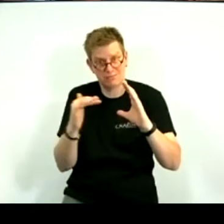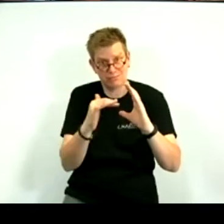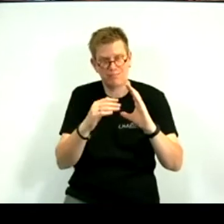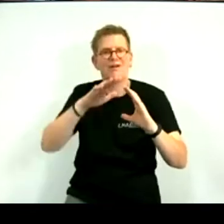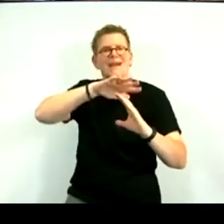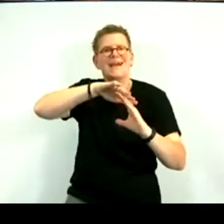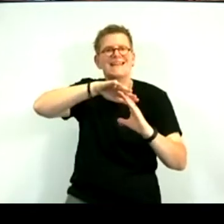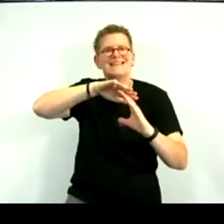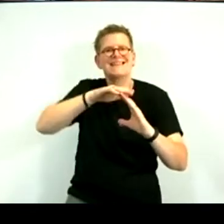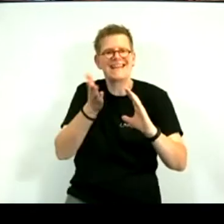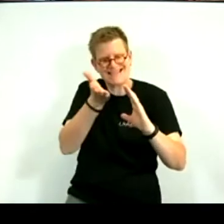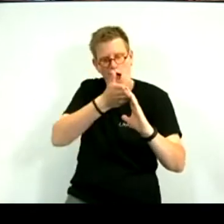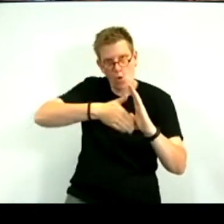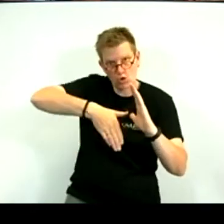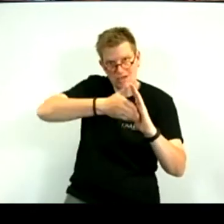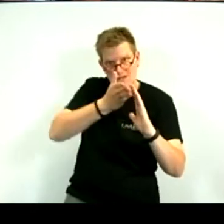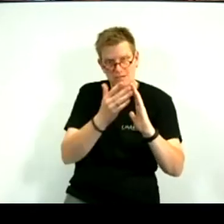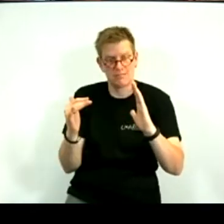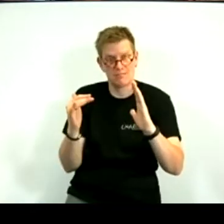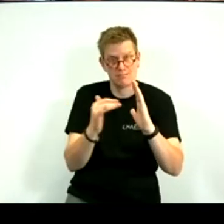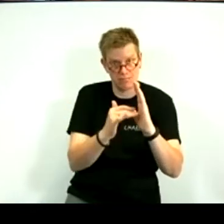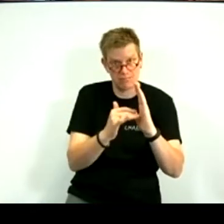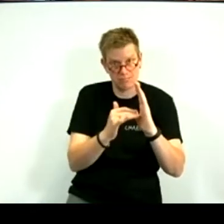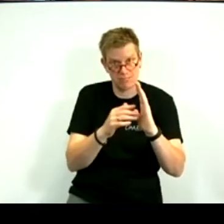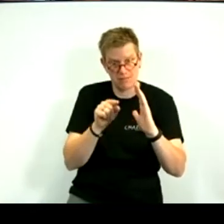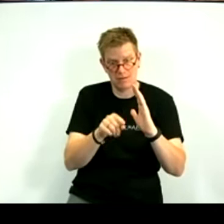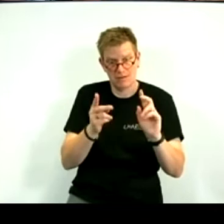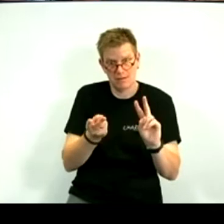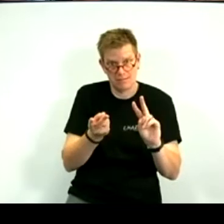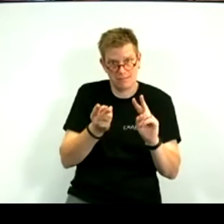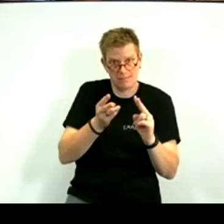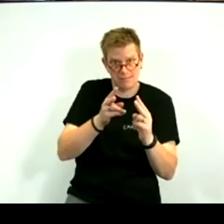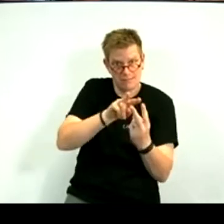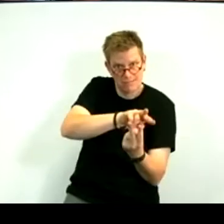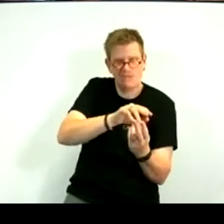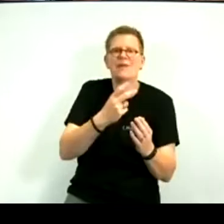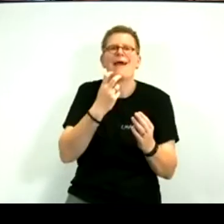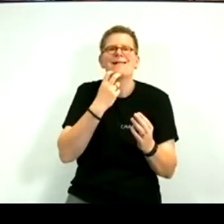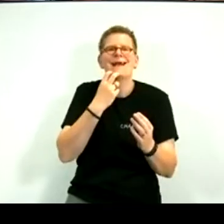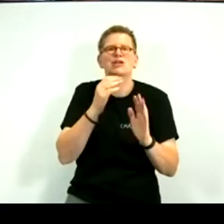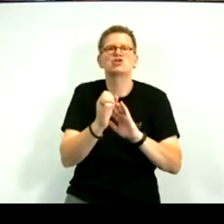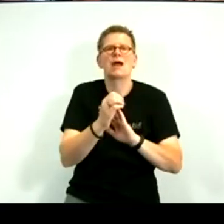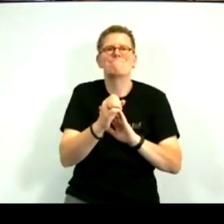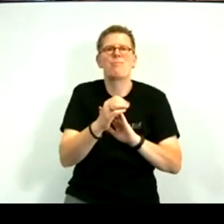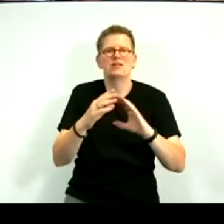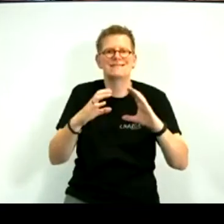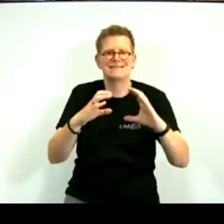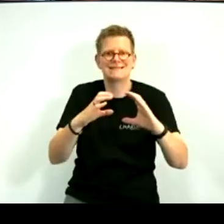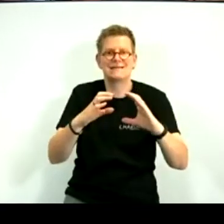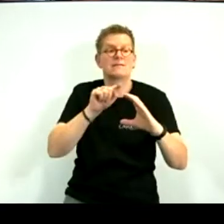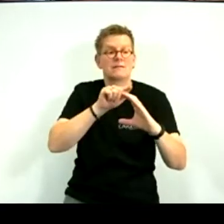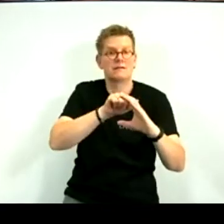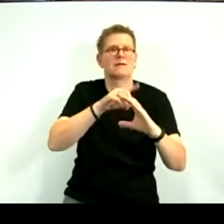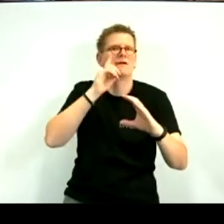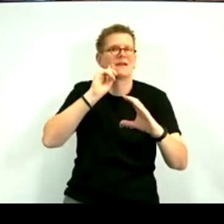electrical energy, sends it up to the optic disc, and then it goes through the optic nerve to the brain, and the brain